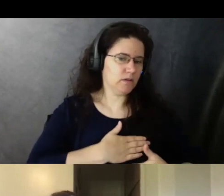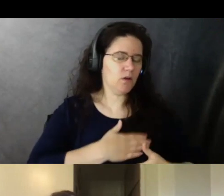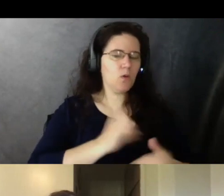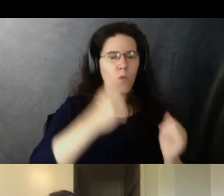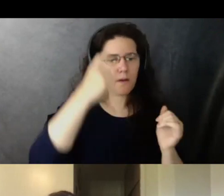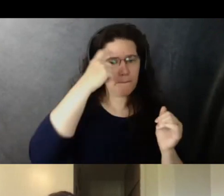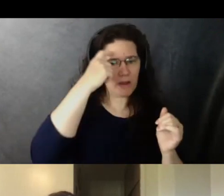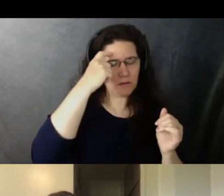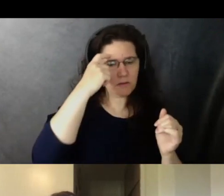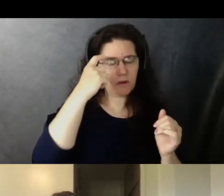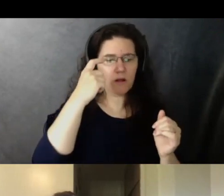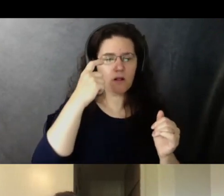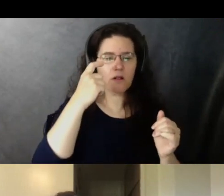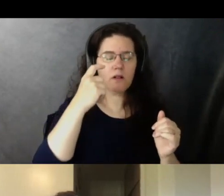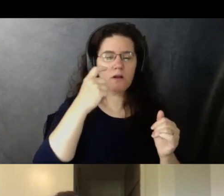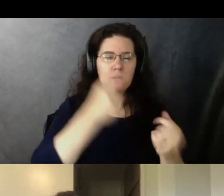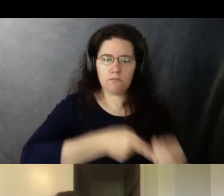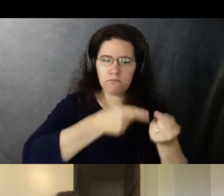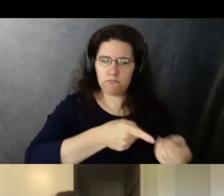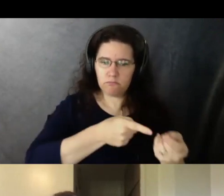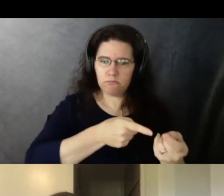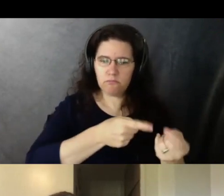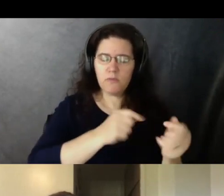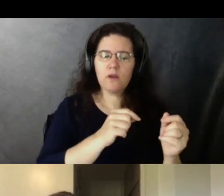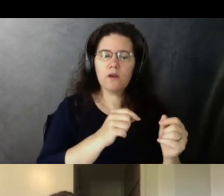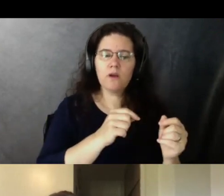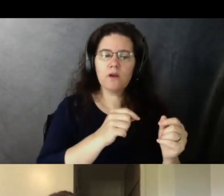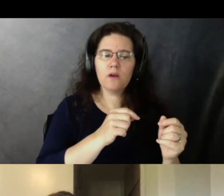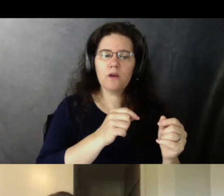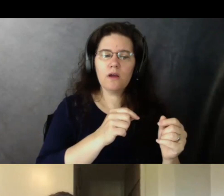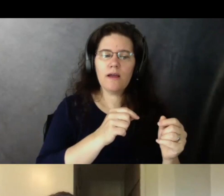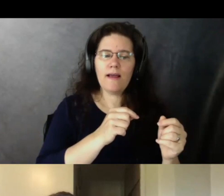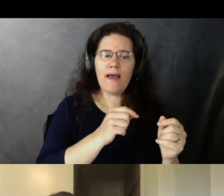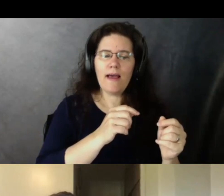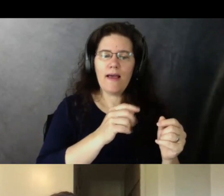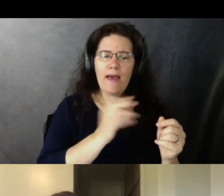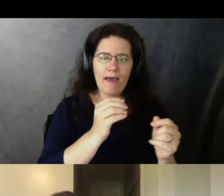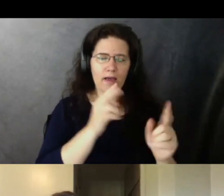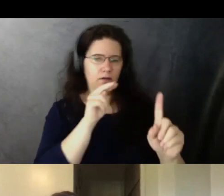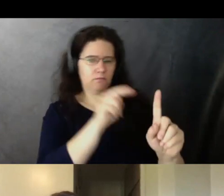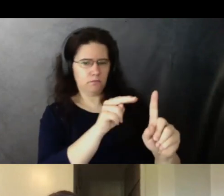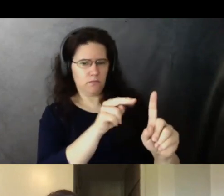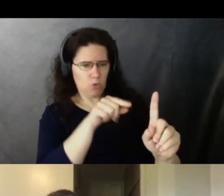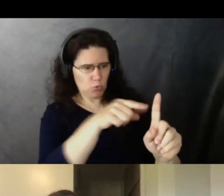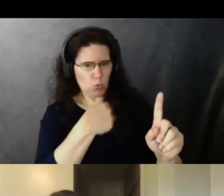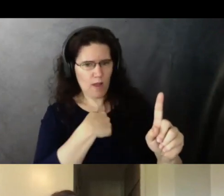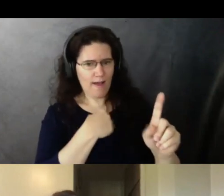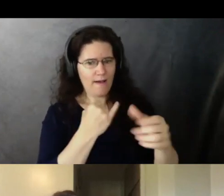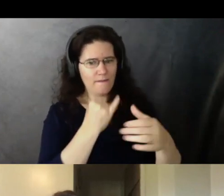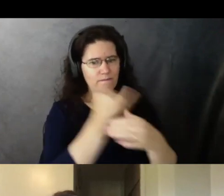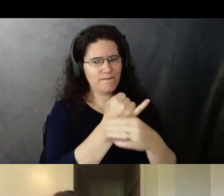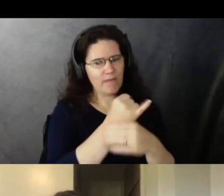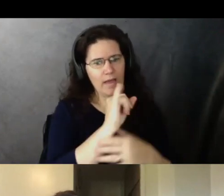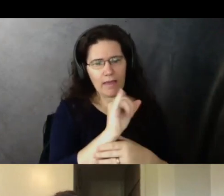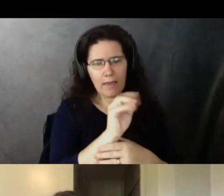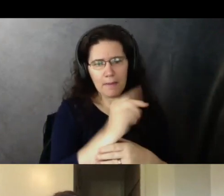been recorded and is regarded as having such impairment that substantially limits one